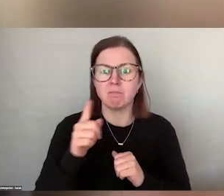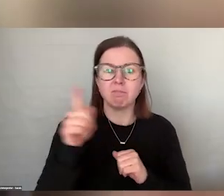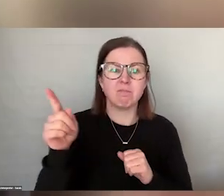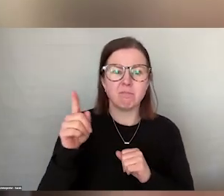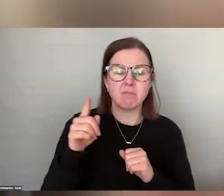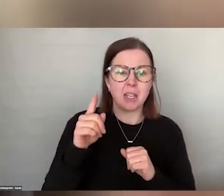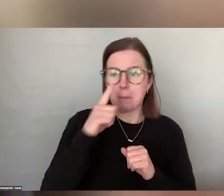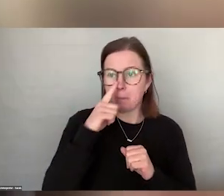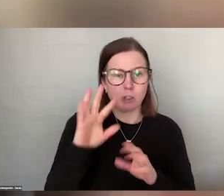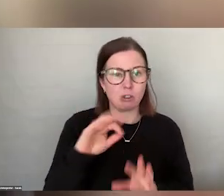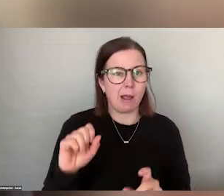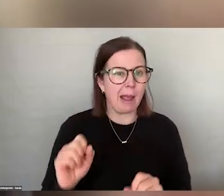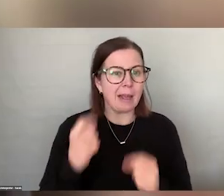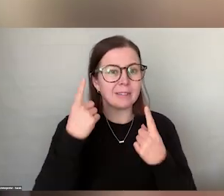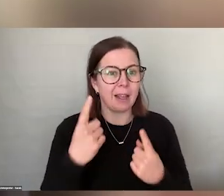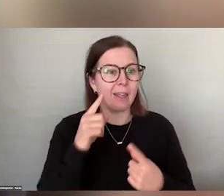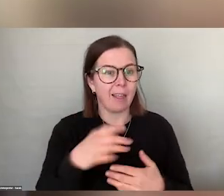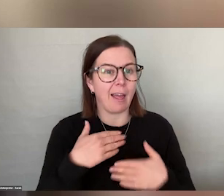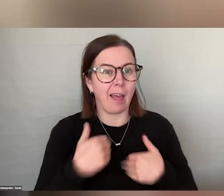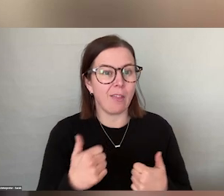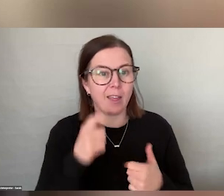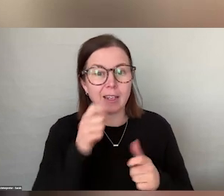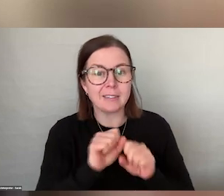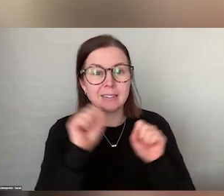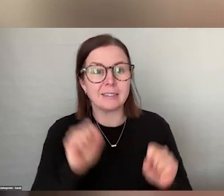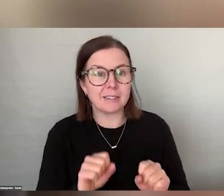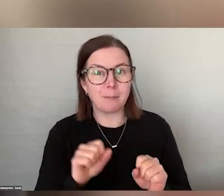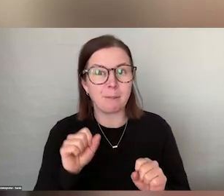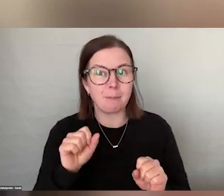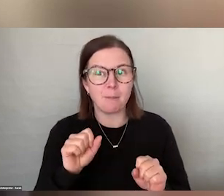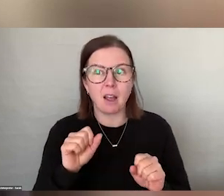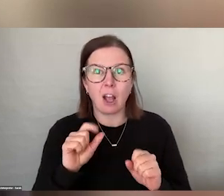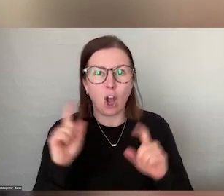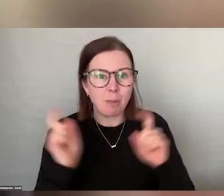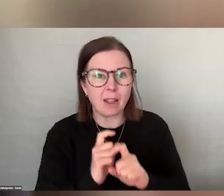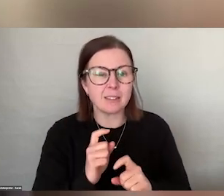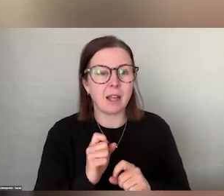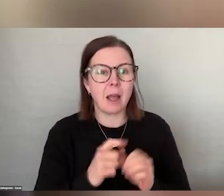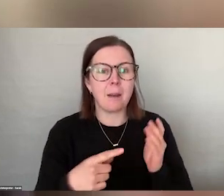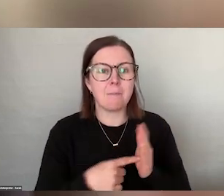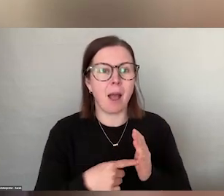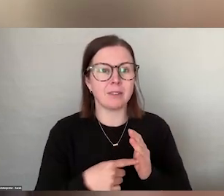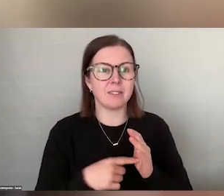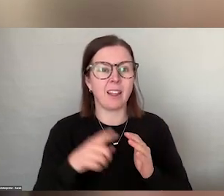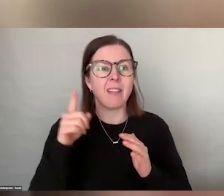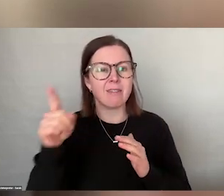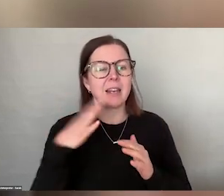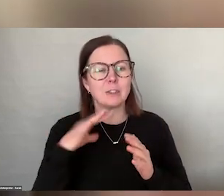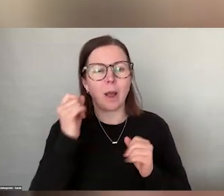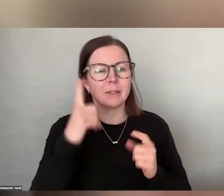health system is. They just need some proper care. And they don't care who's funding it. They don't